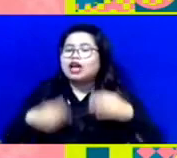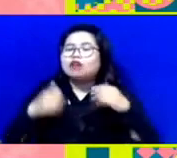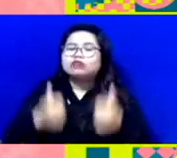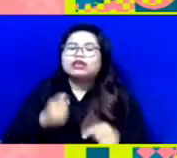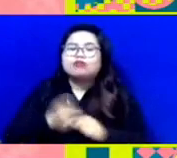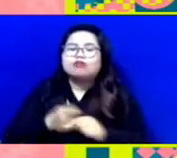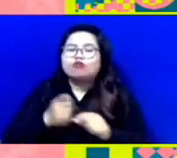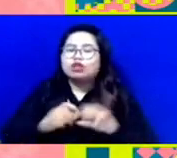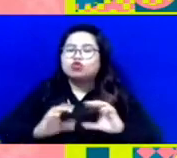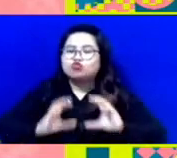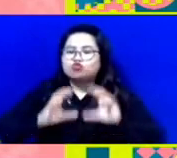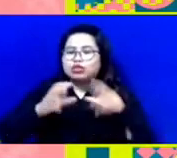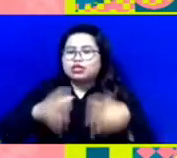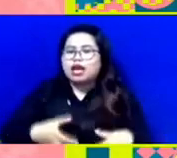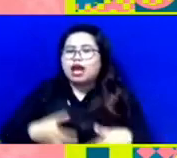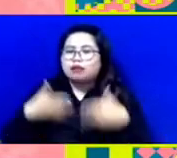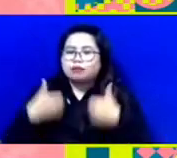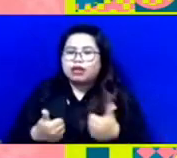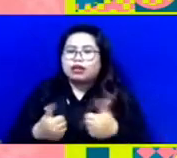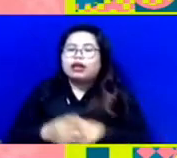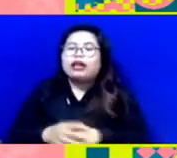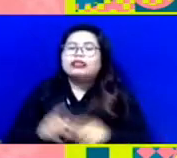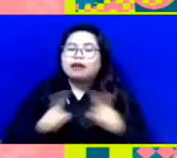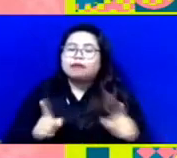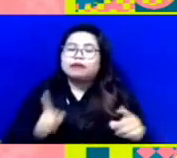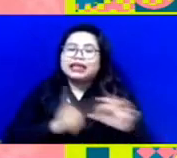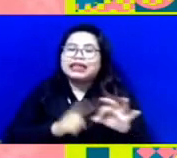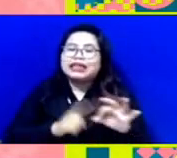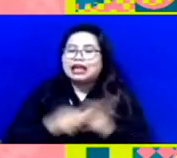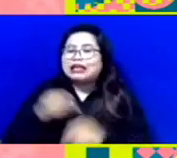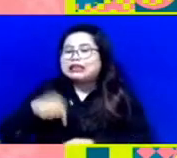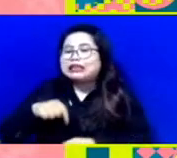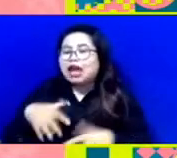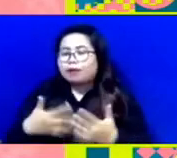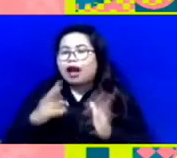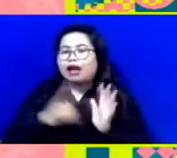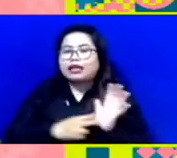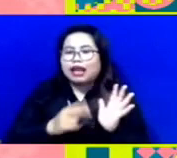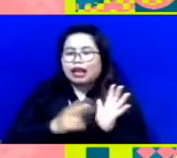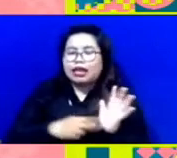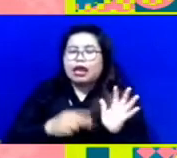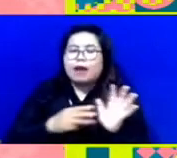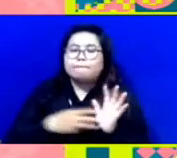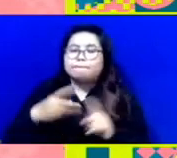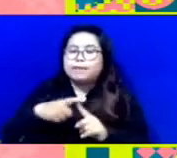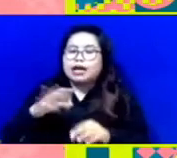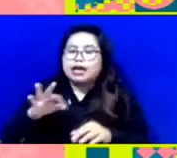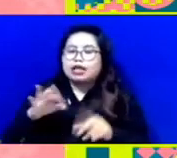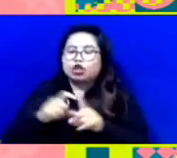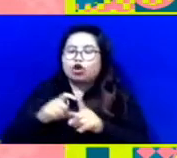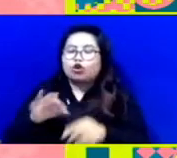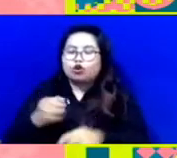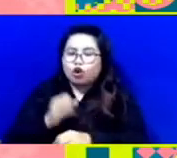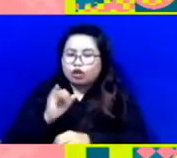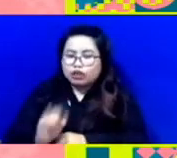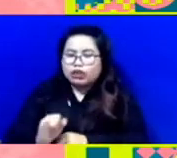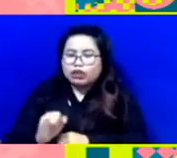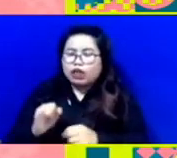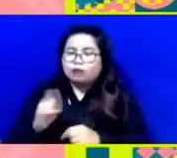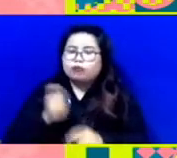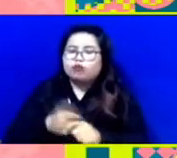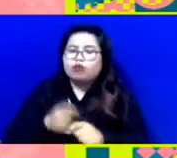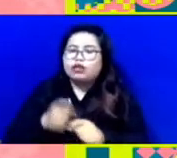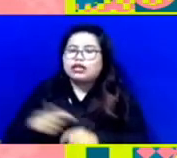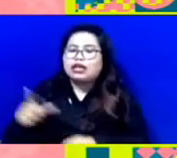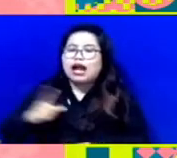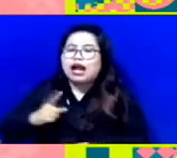I think the methodology of creating wealth on the planet, which has led many people away from